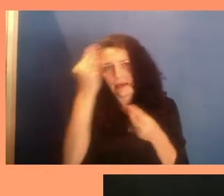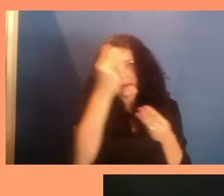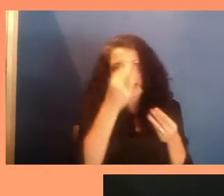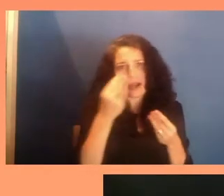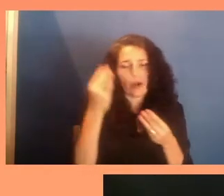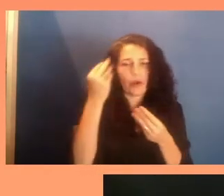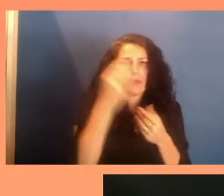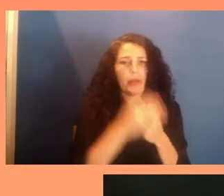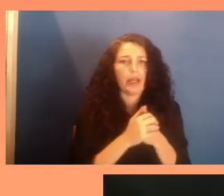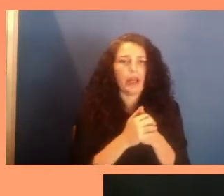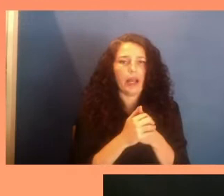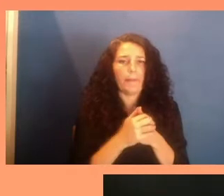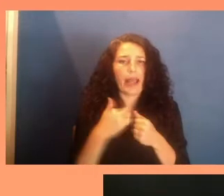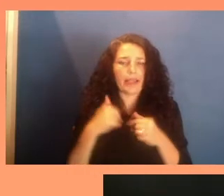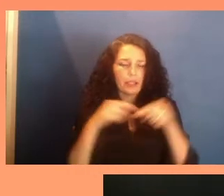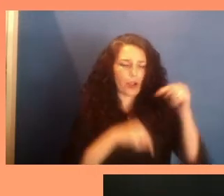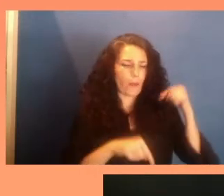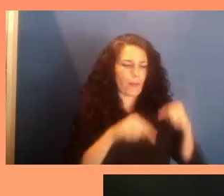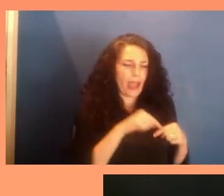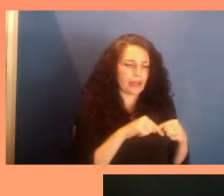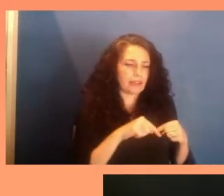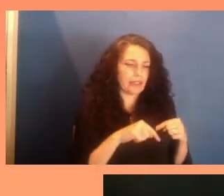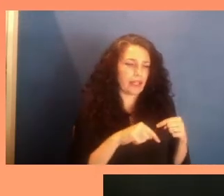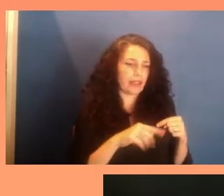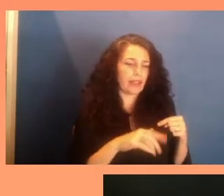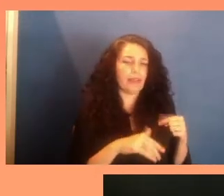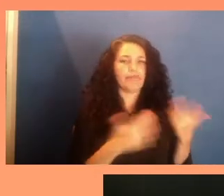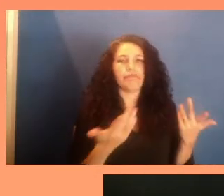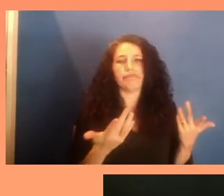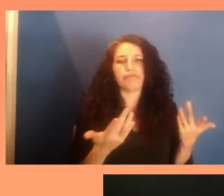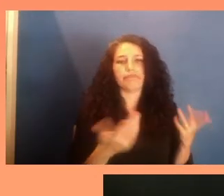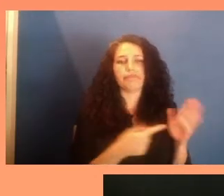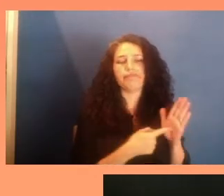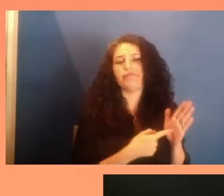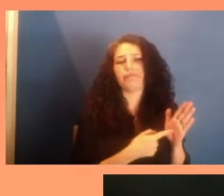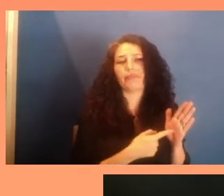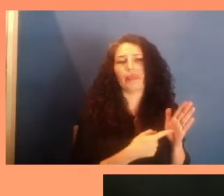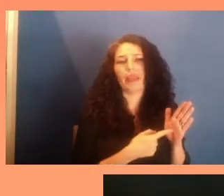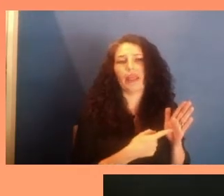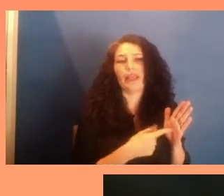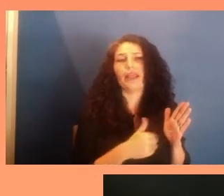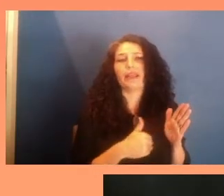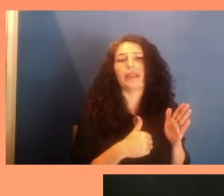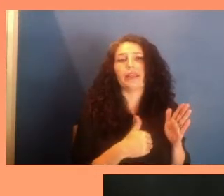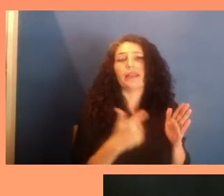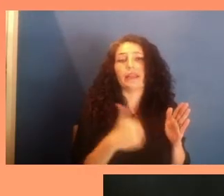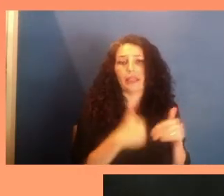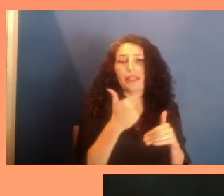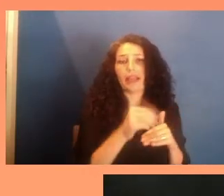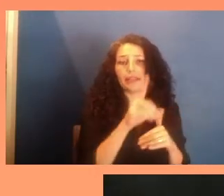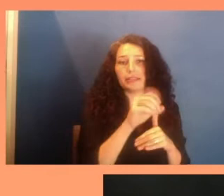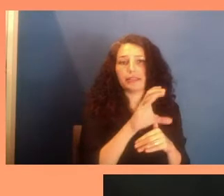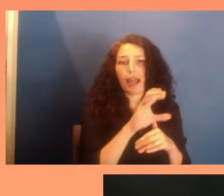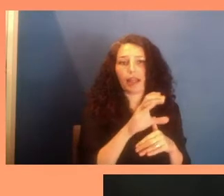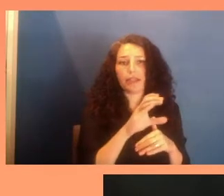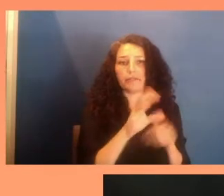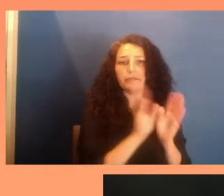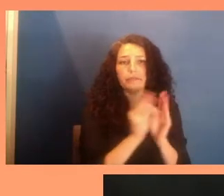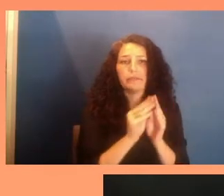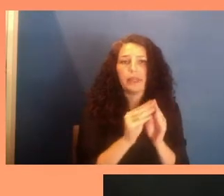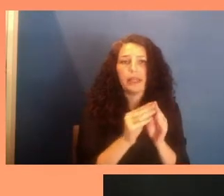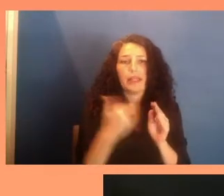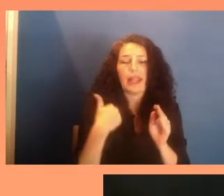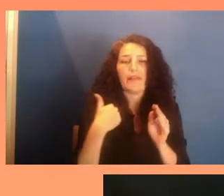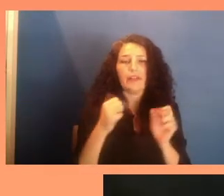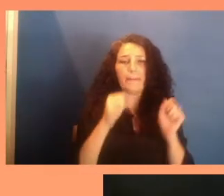of the things that, our next doc fellows said. We had this amazing panel at Black Star where someone brought up this whole concept of sometimes you don't even make a